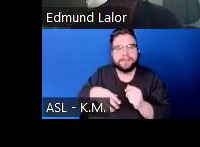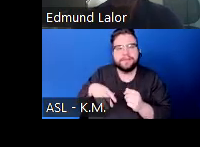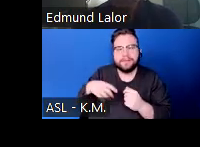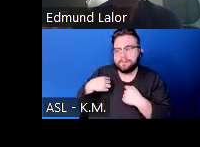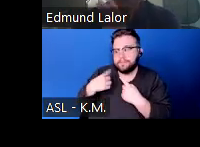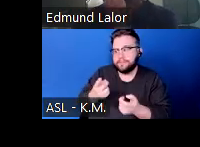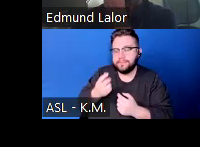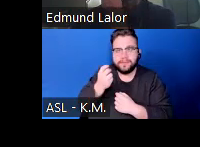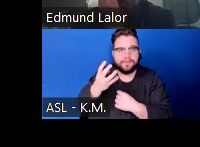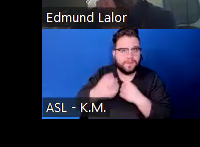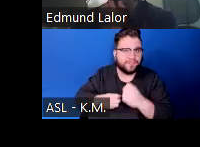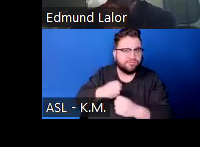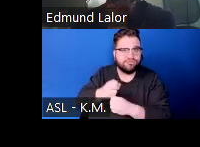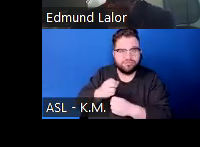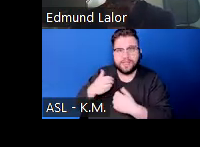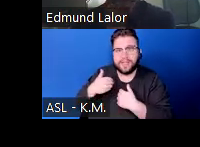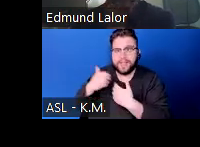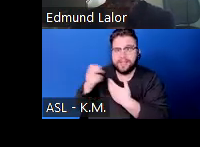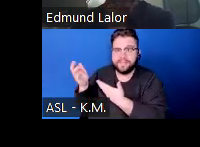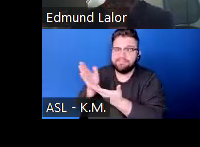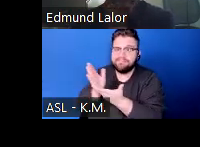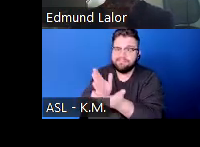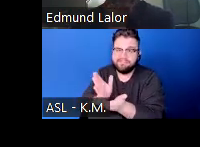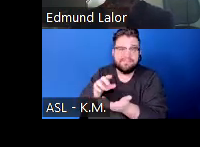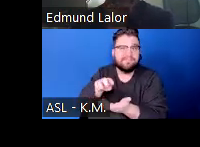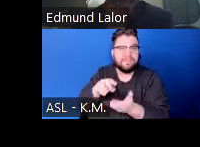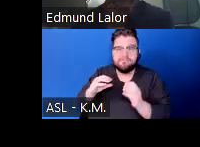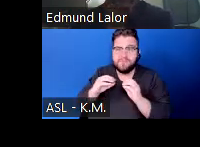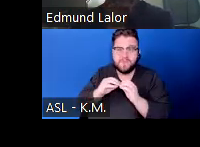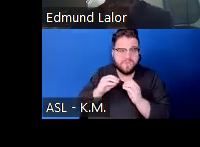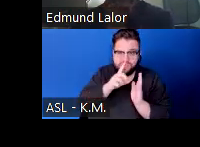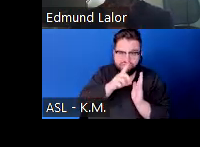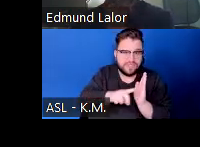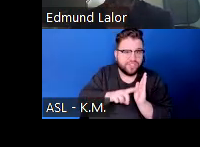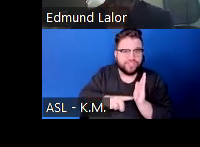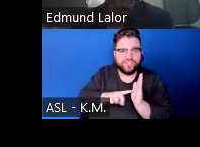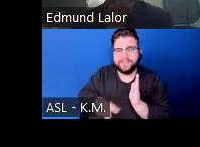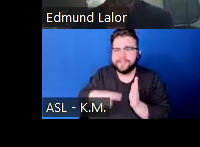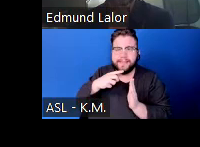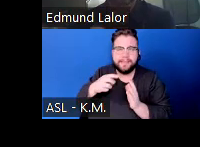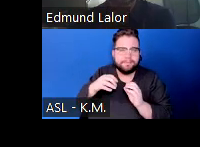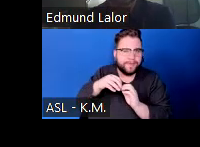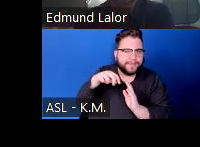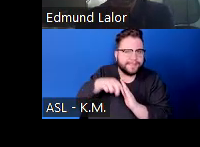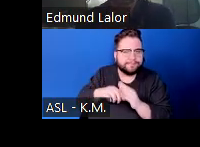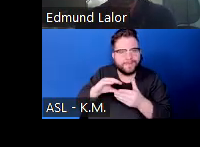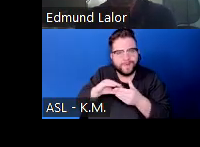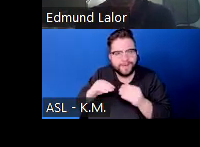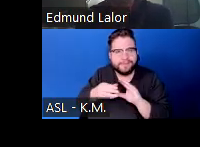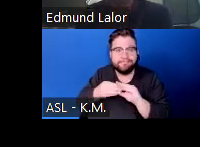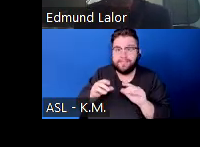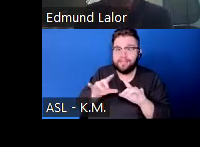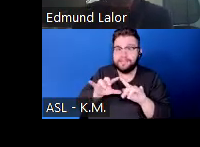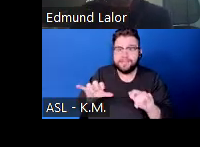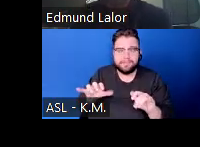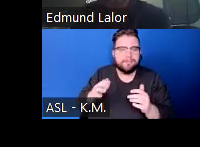that there's a whole other story at play here at the same time, which is that we have brains, human brains, that